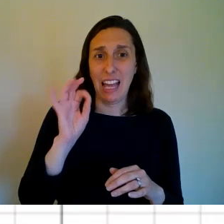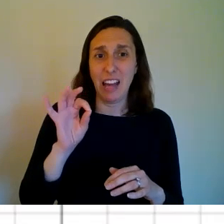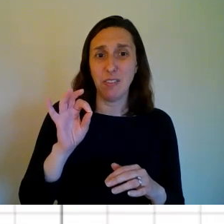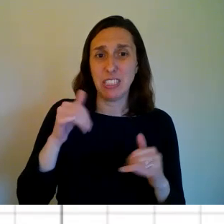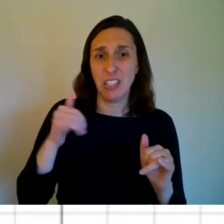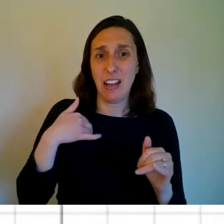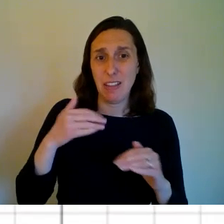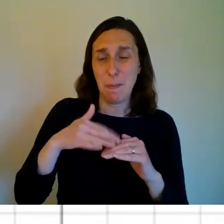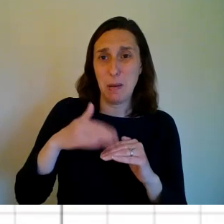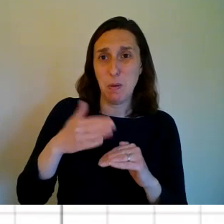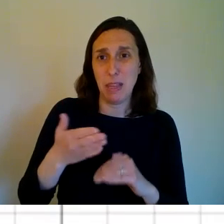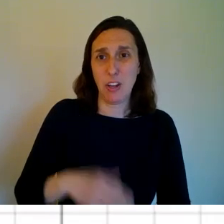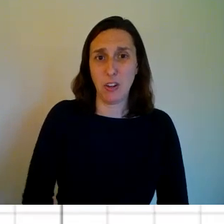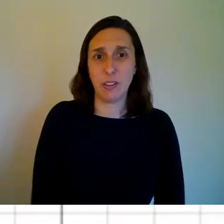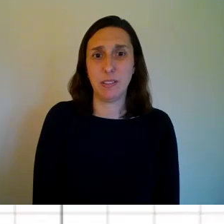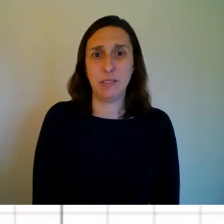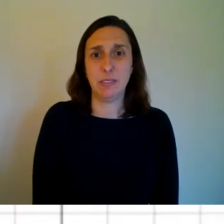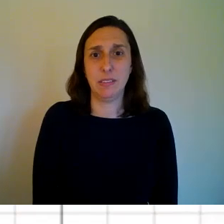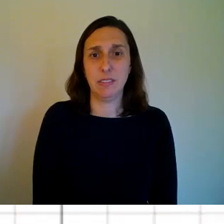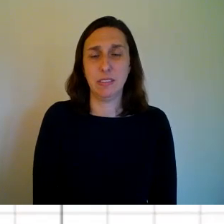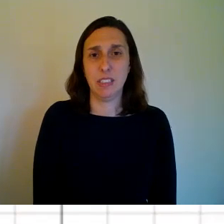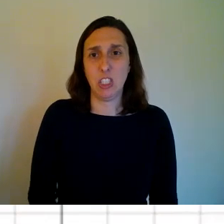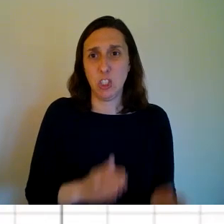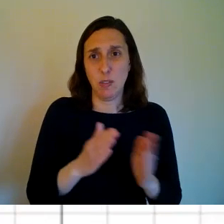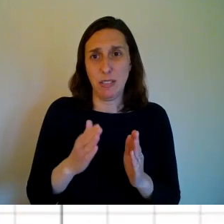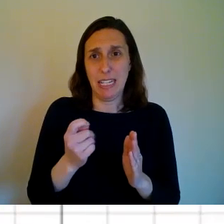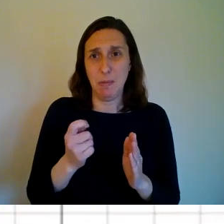Right. Shift it over a little bit, but it's still the minimum value.